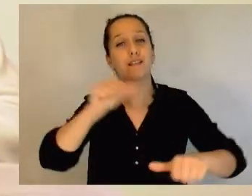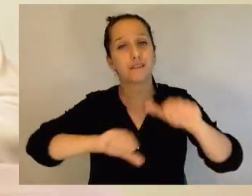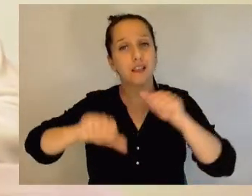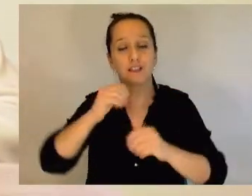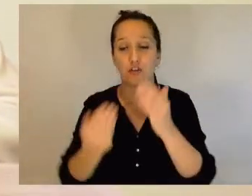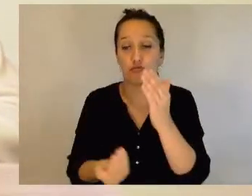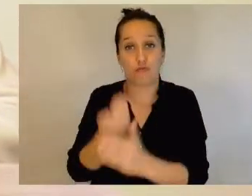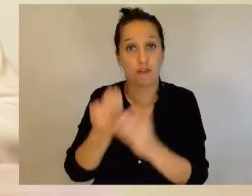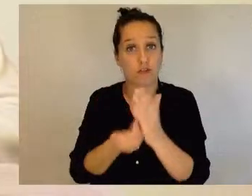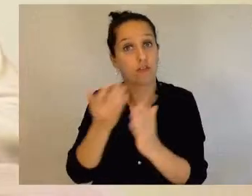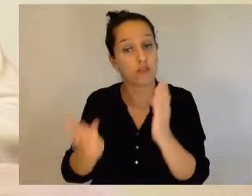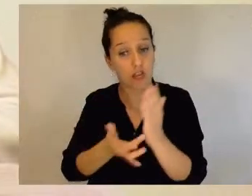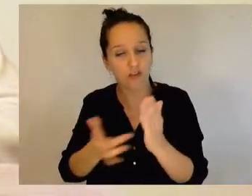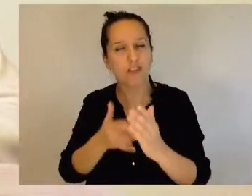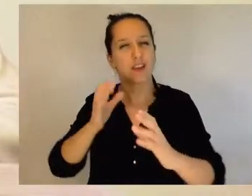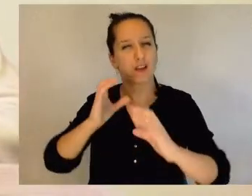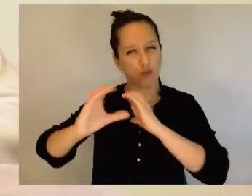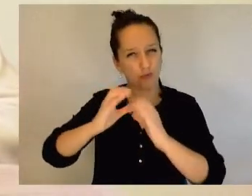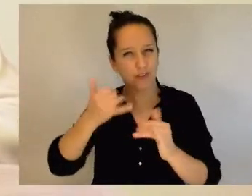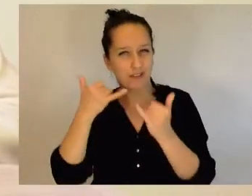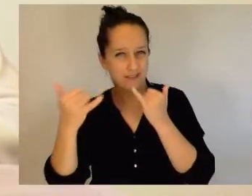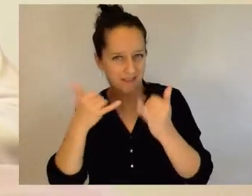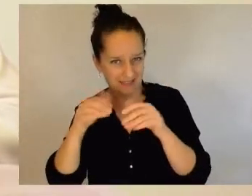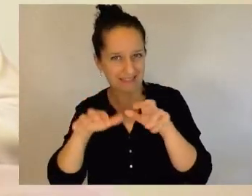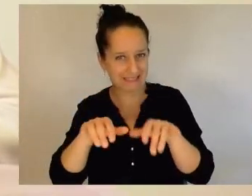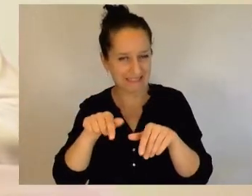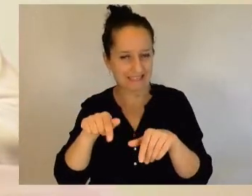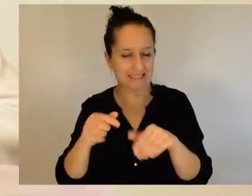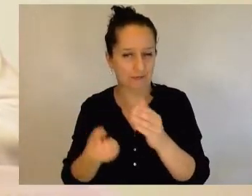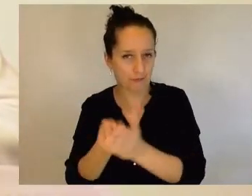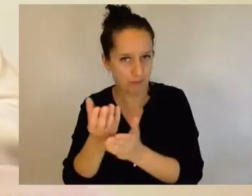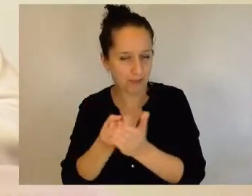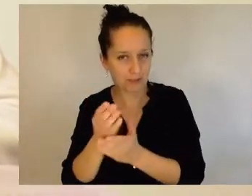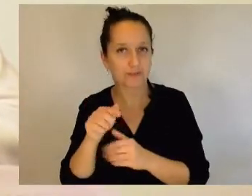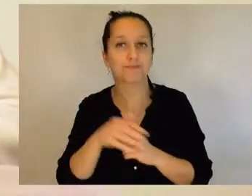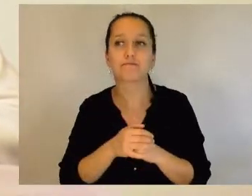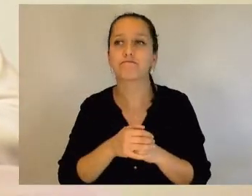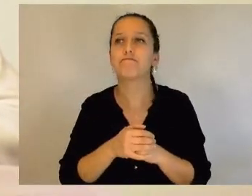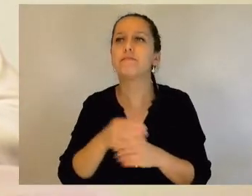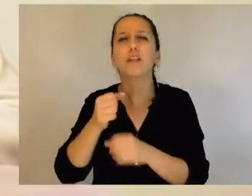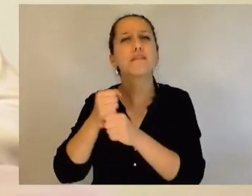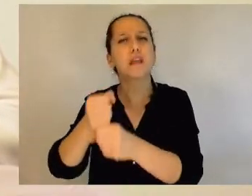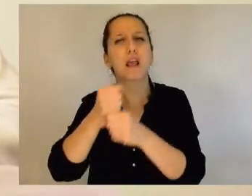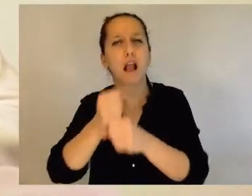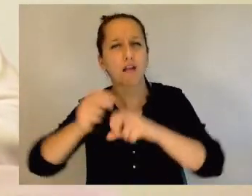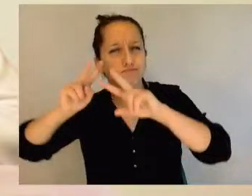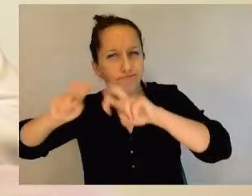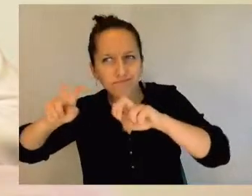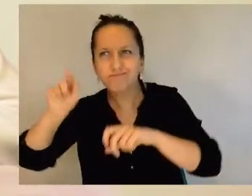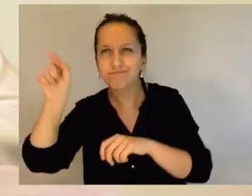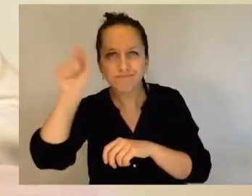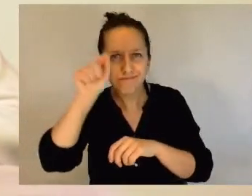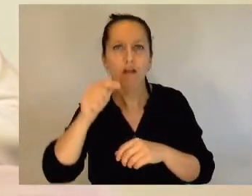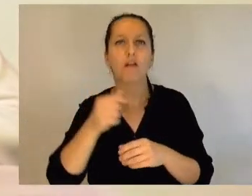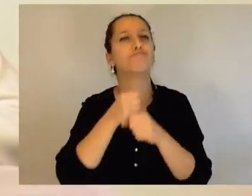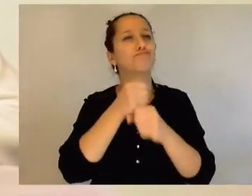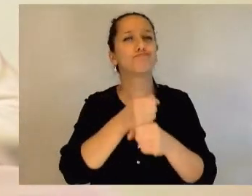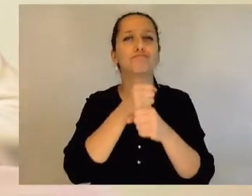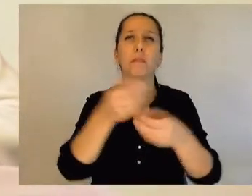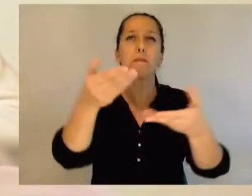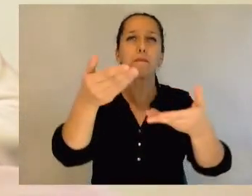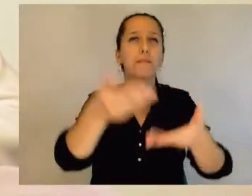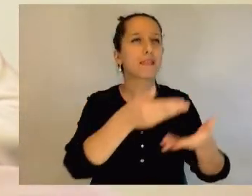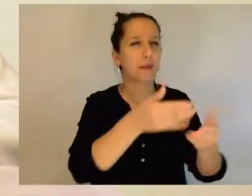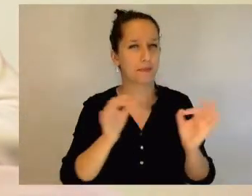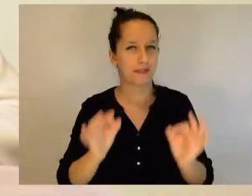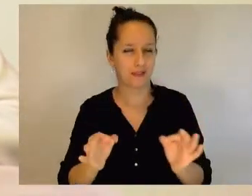Science, Innovation, and ICTs of ECLAC, scientific delegates, special guests, and I would